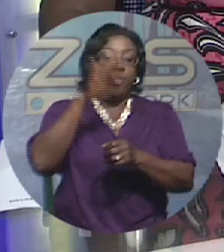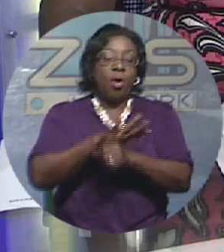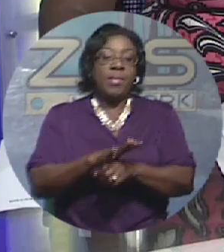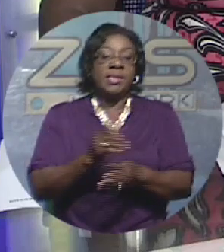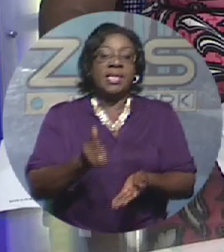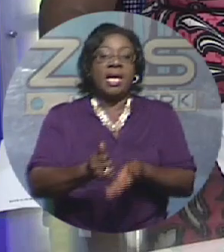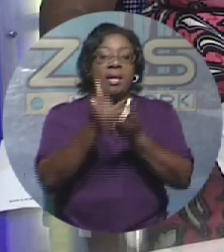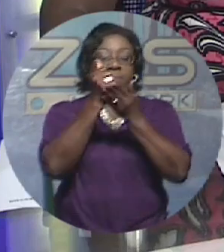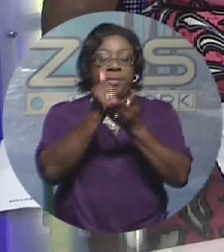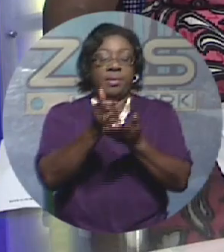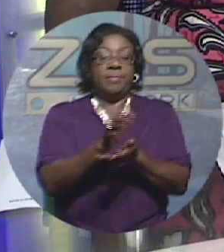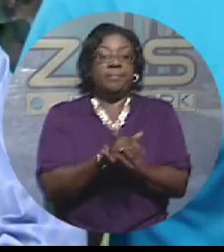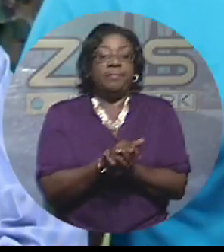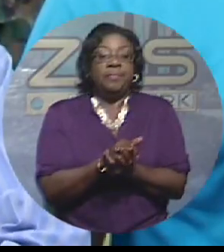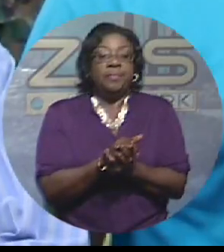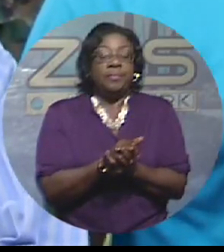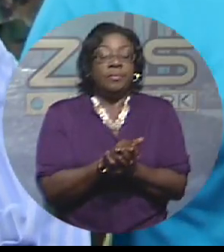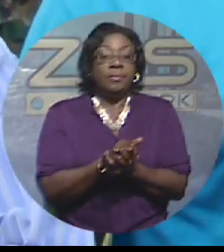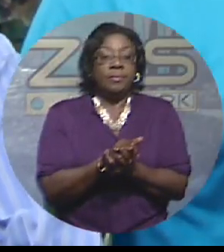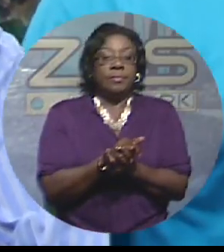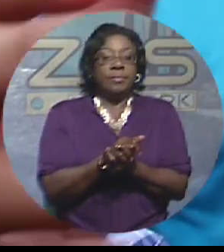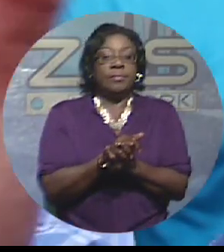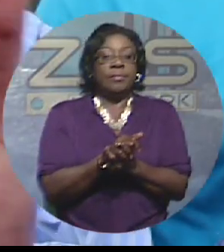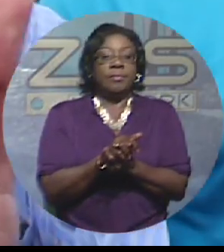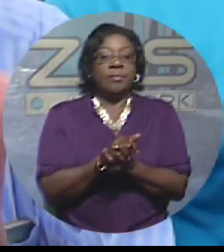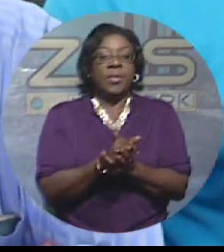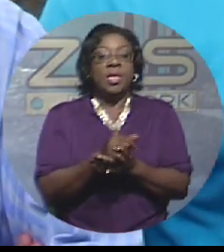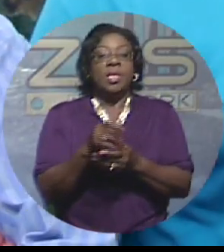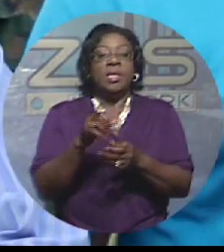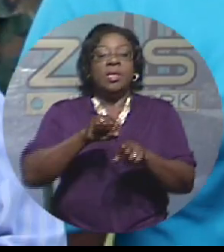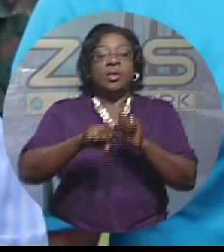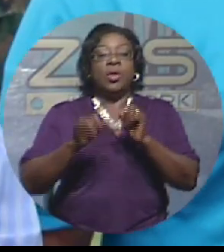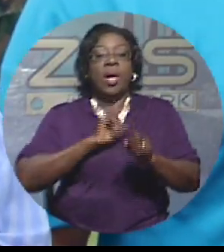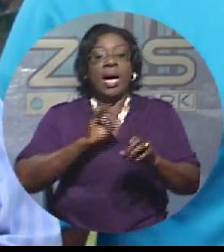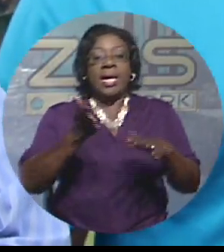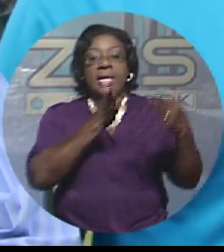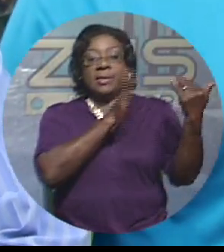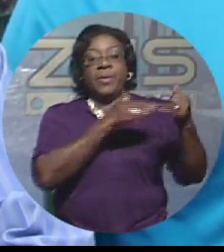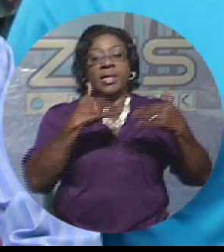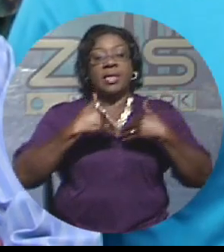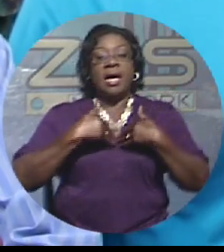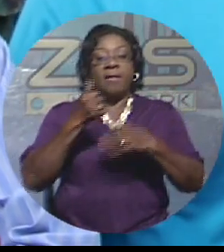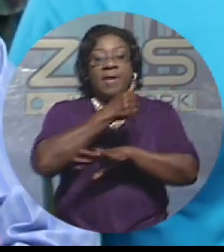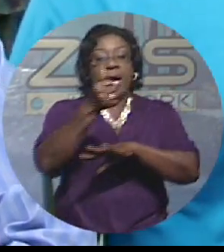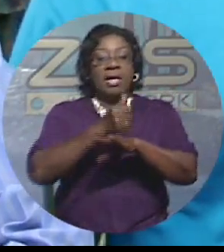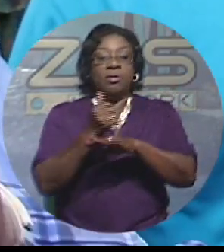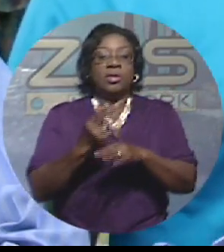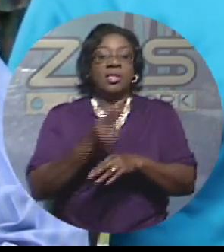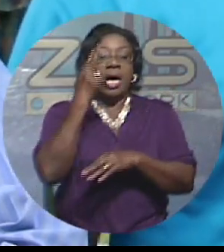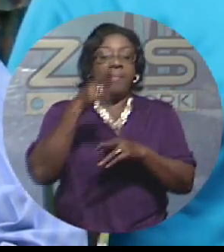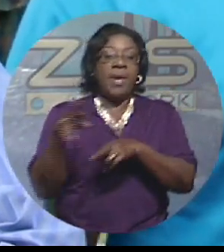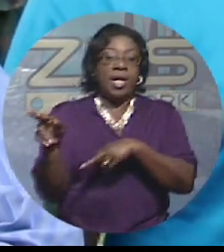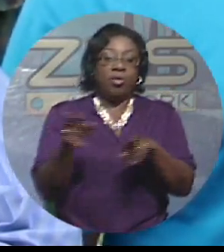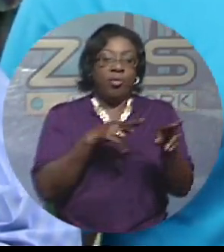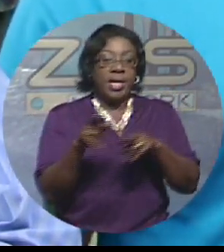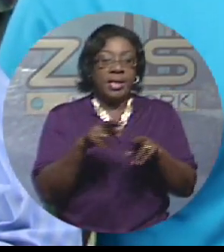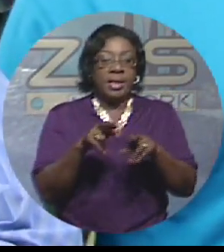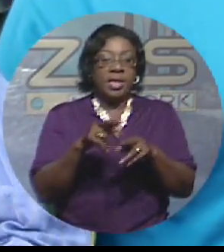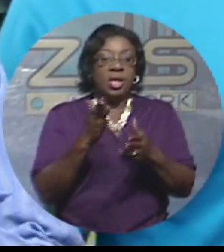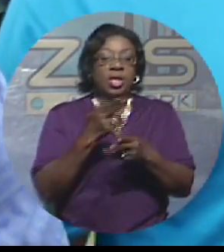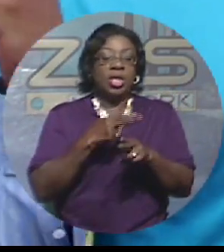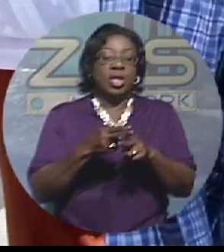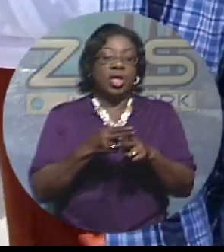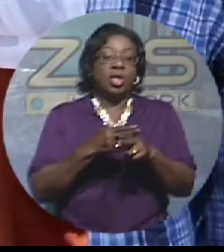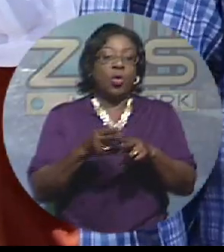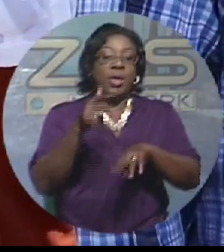Clinton Watson reports. So I expect to have Andres up and running, this part of Andres up and running